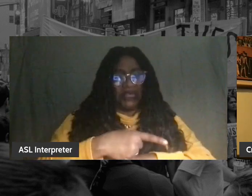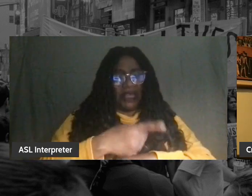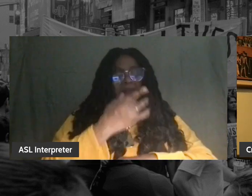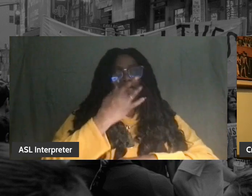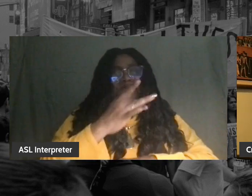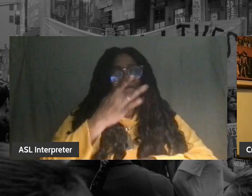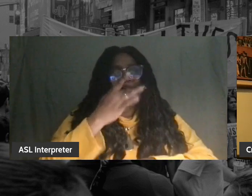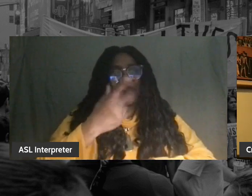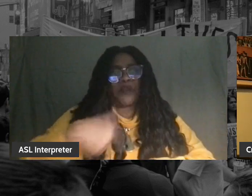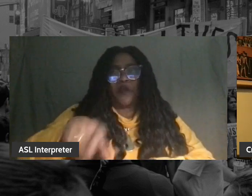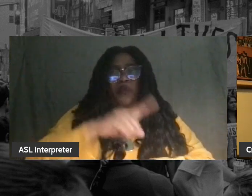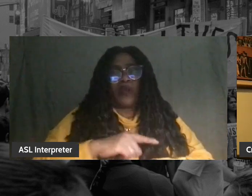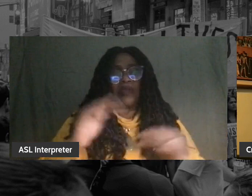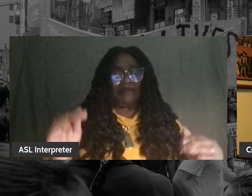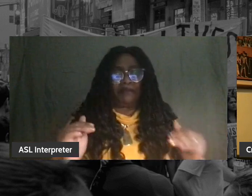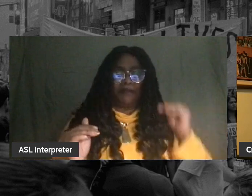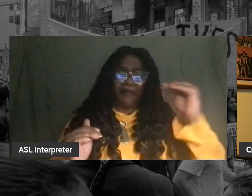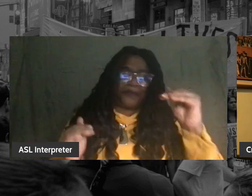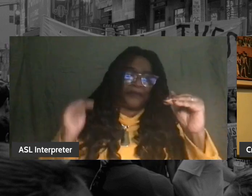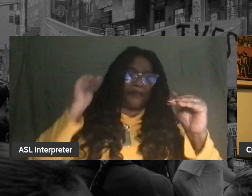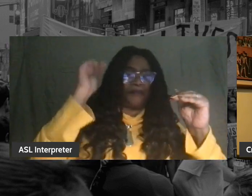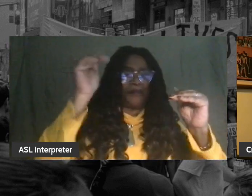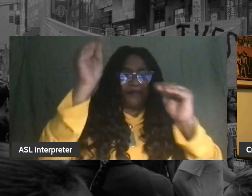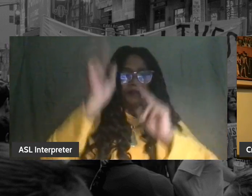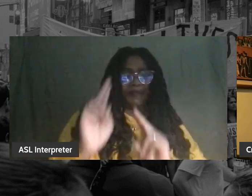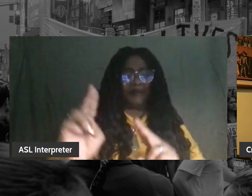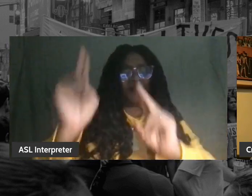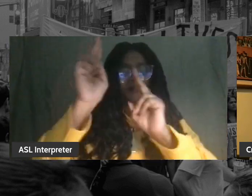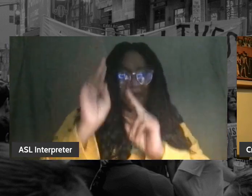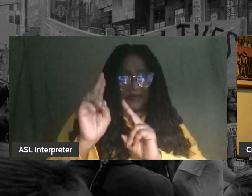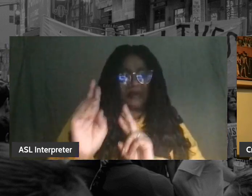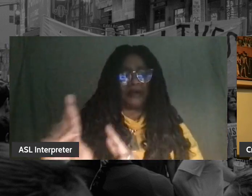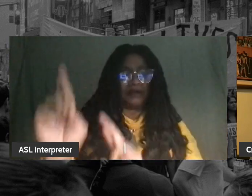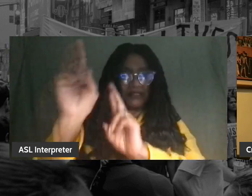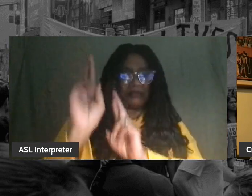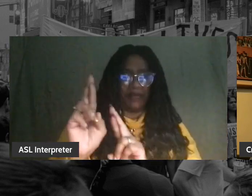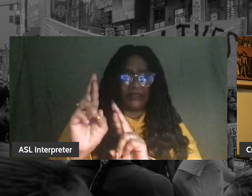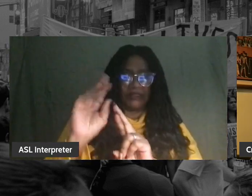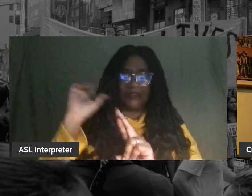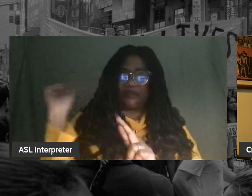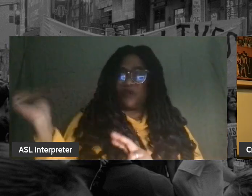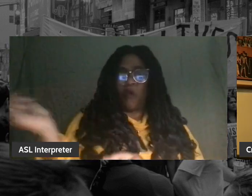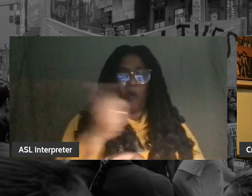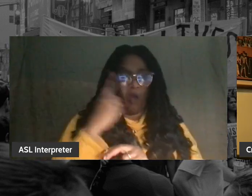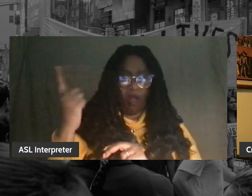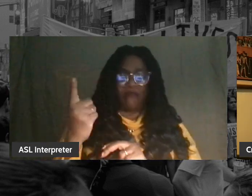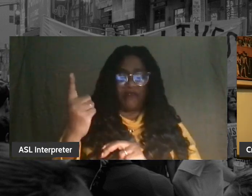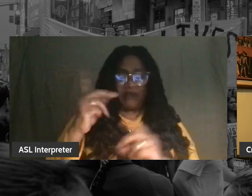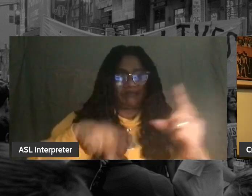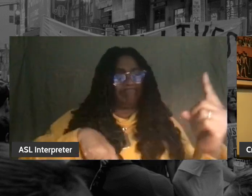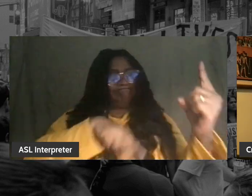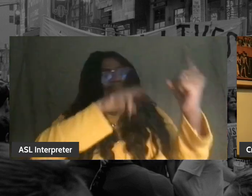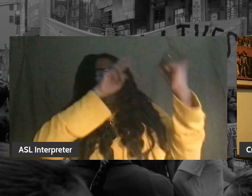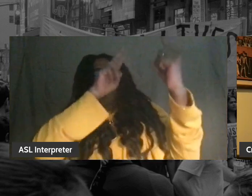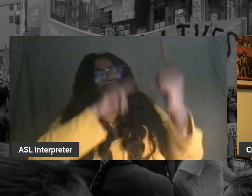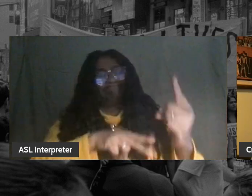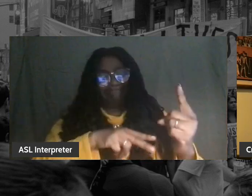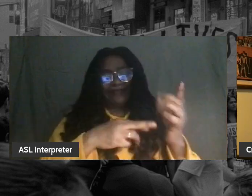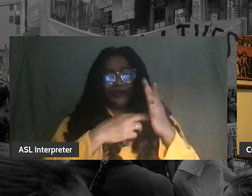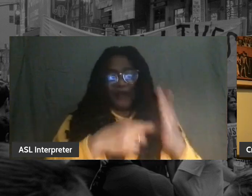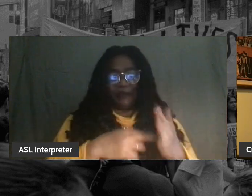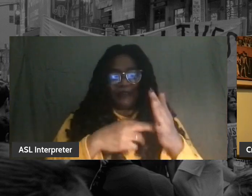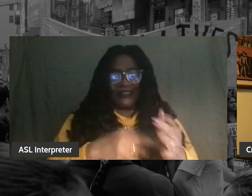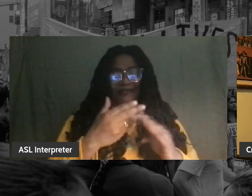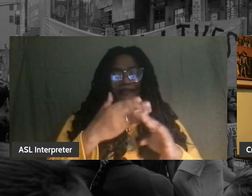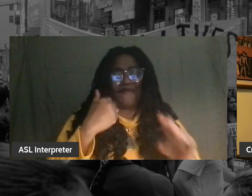have a highly respected attorney in our industry that any one of you would be lucky to be represented by. Before we start talking to